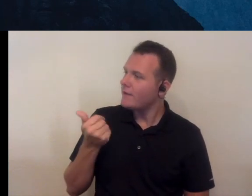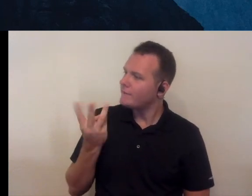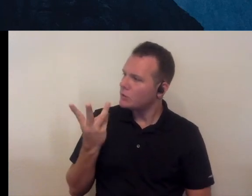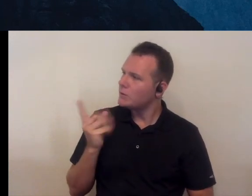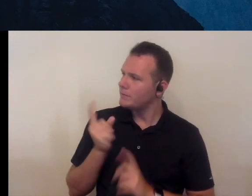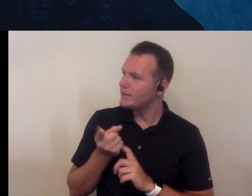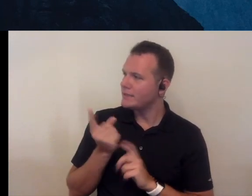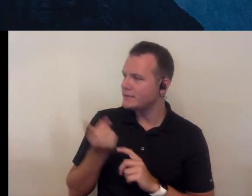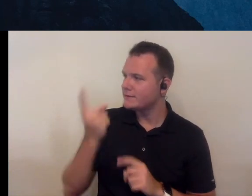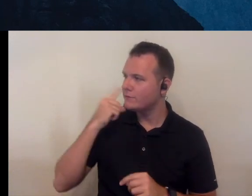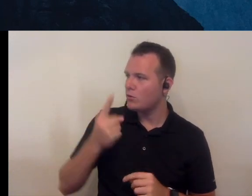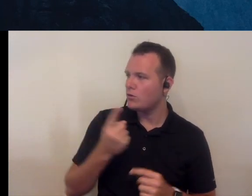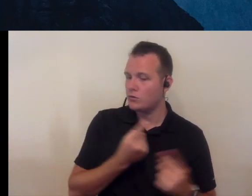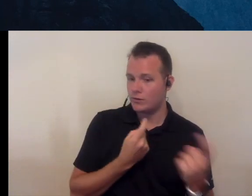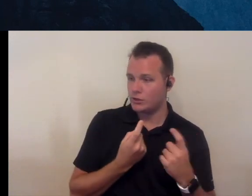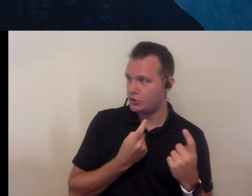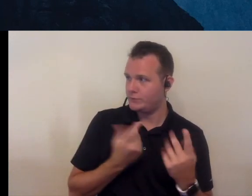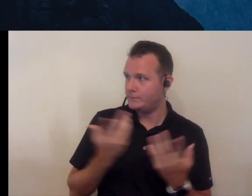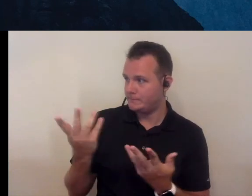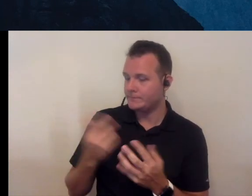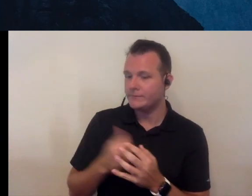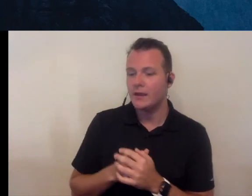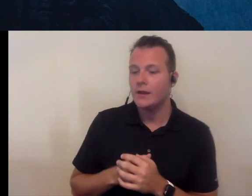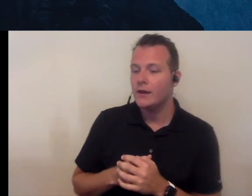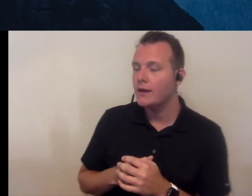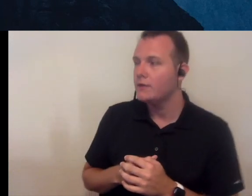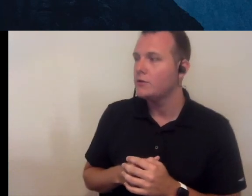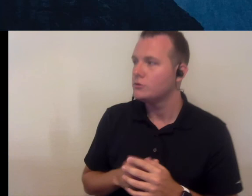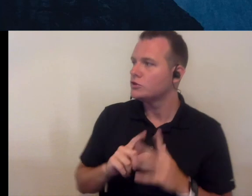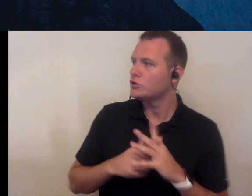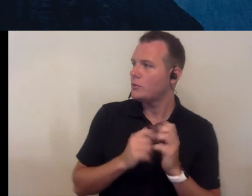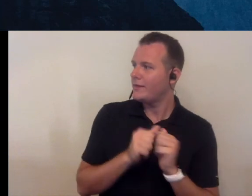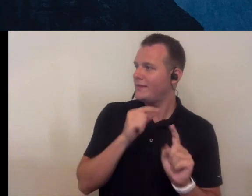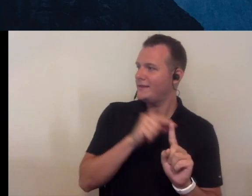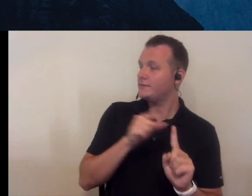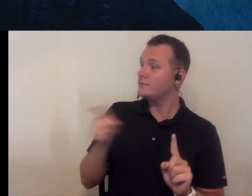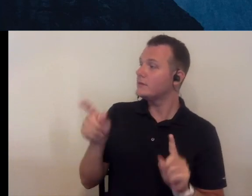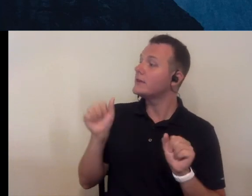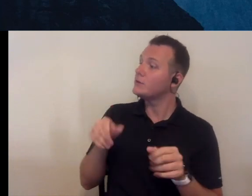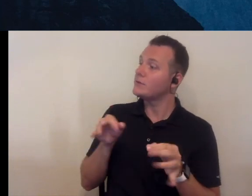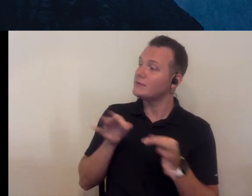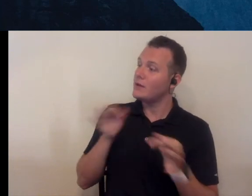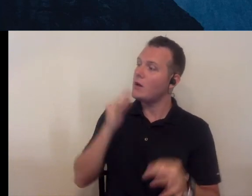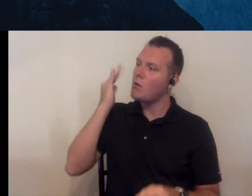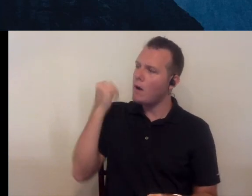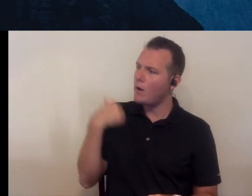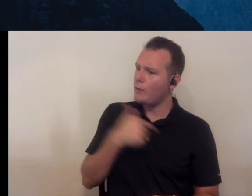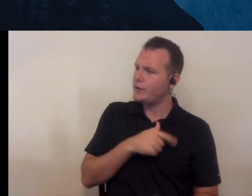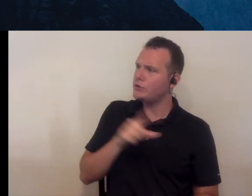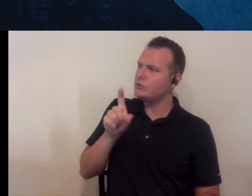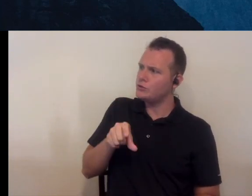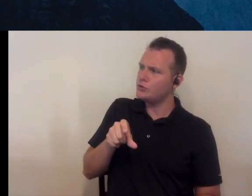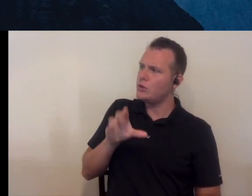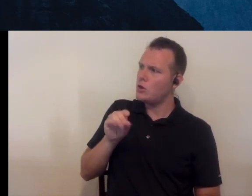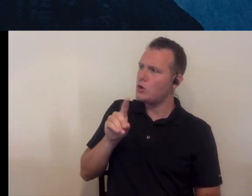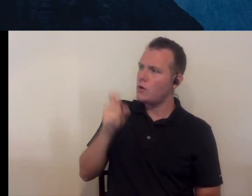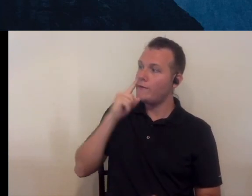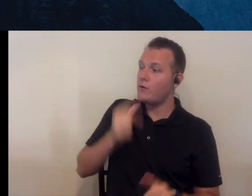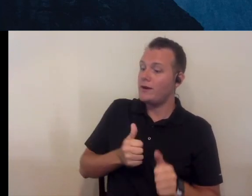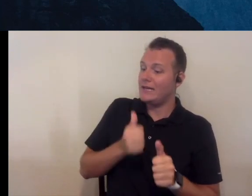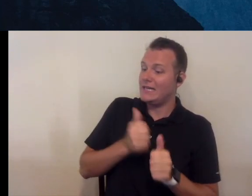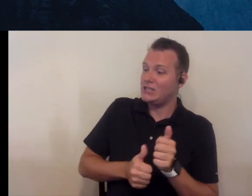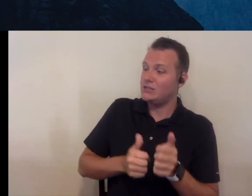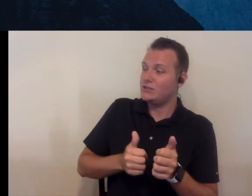Absolutely, yeah. We have a few minutes for some questions. We'll start with this one. Can you explain why we